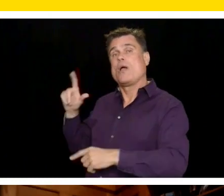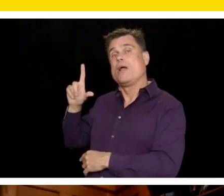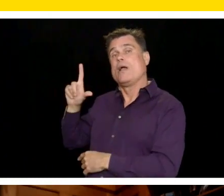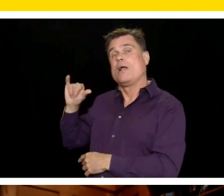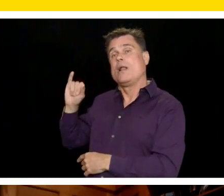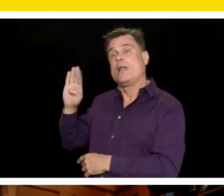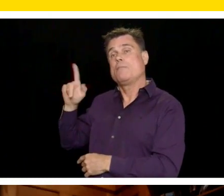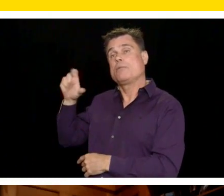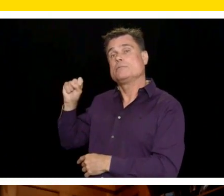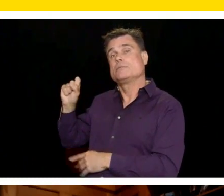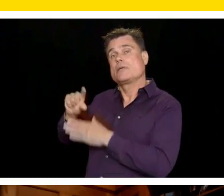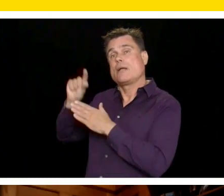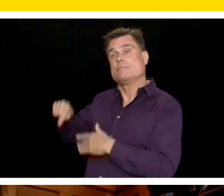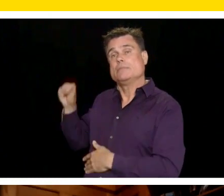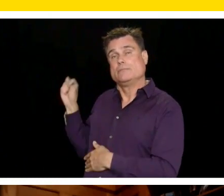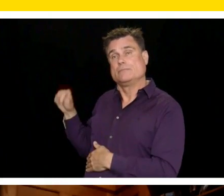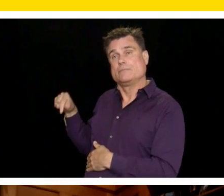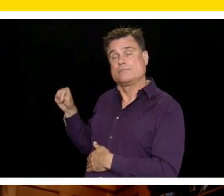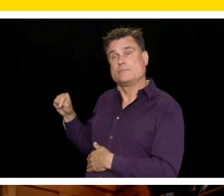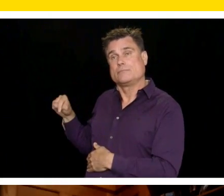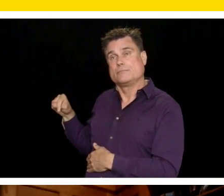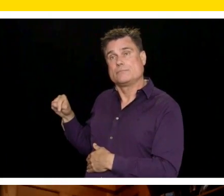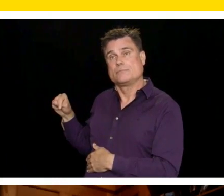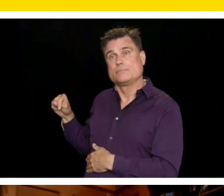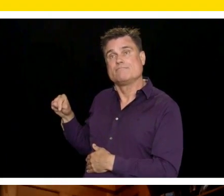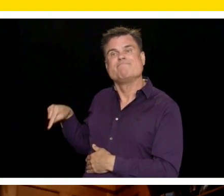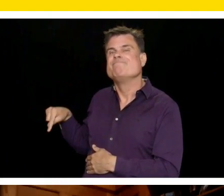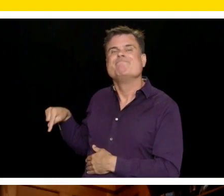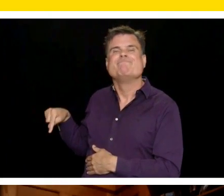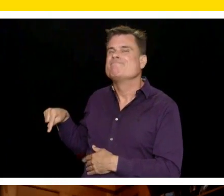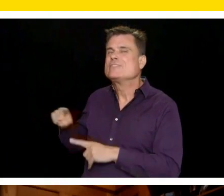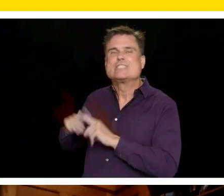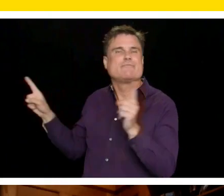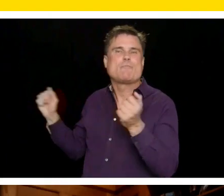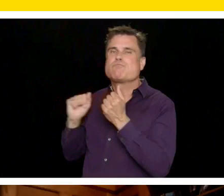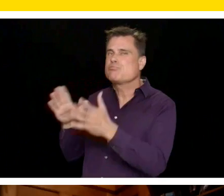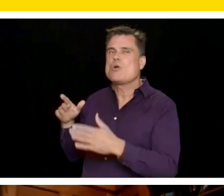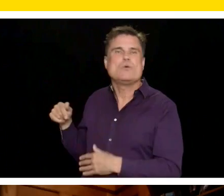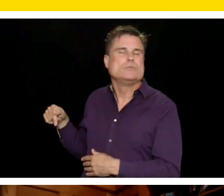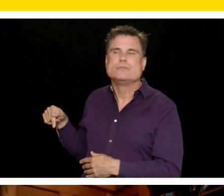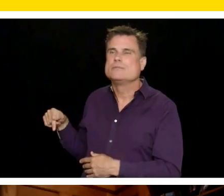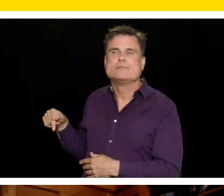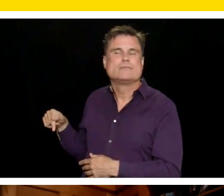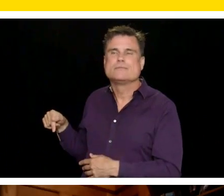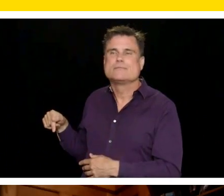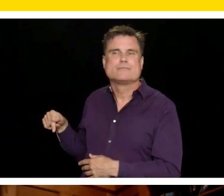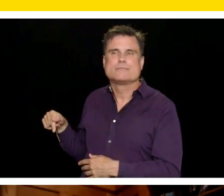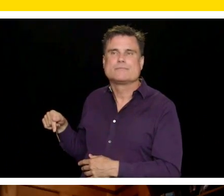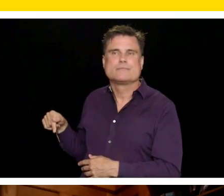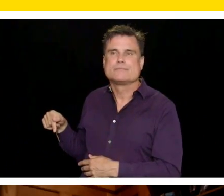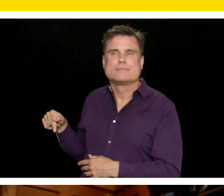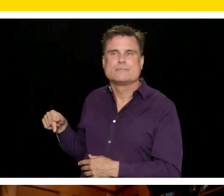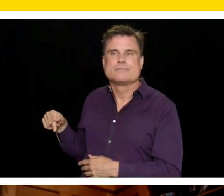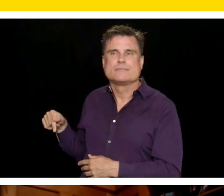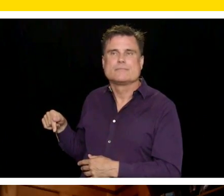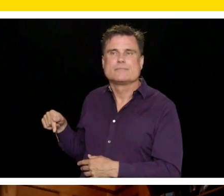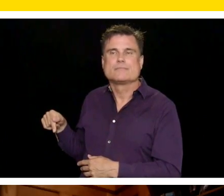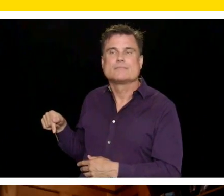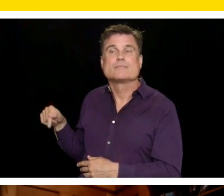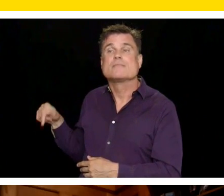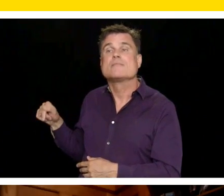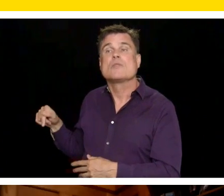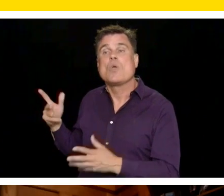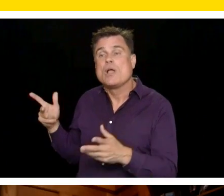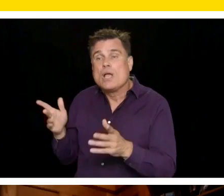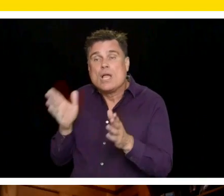operations out, and they weren't able to access the fiber needed to keep that mill, that with the family supporting jobs that were in that